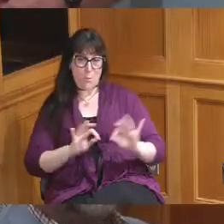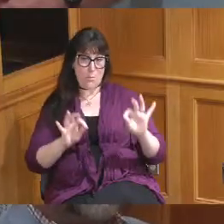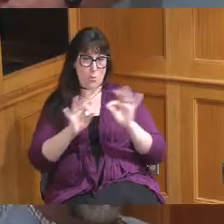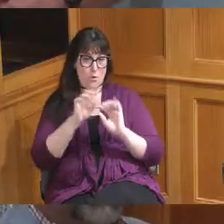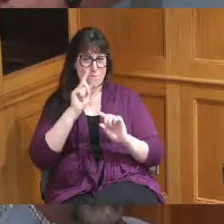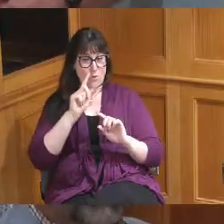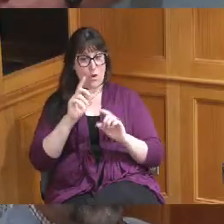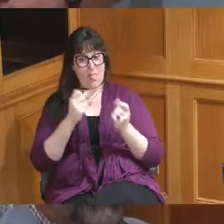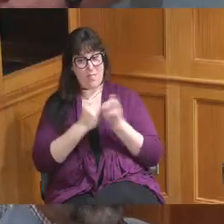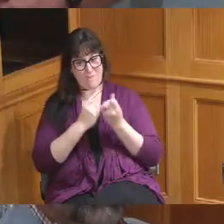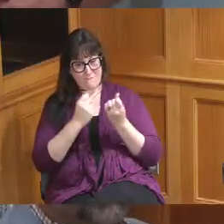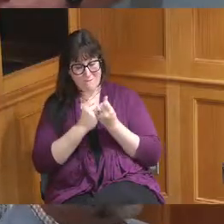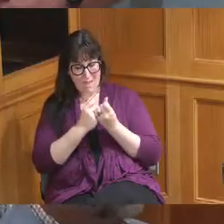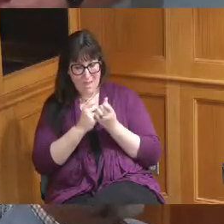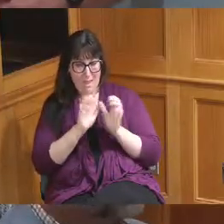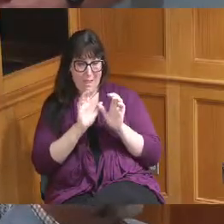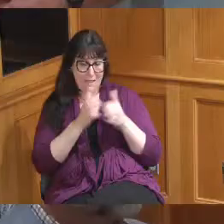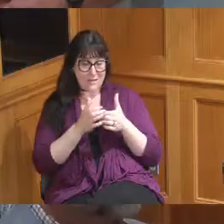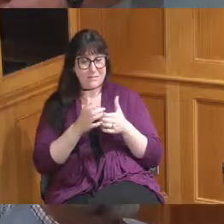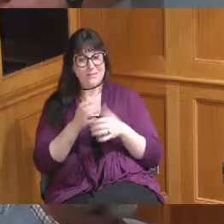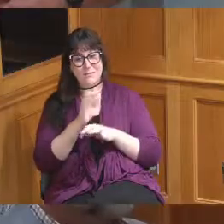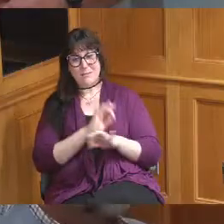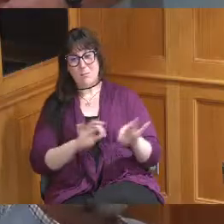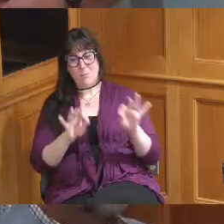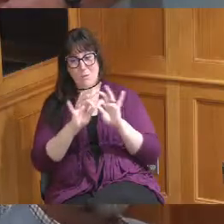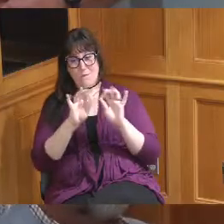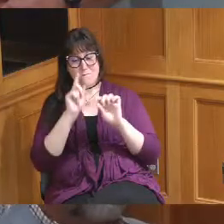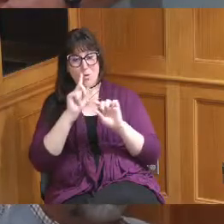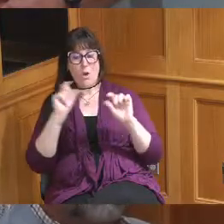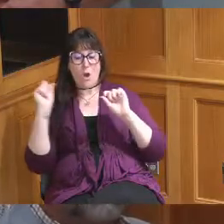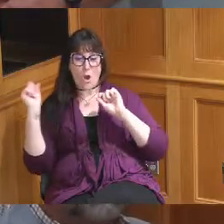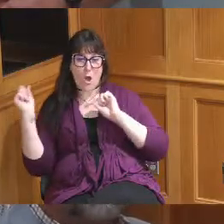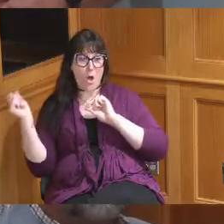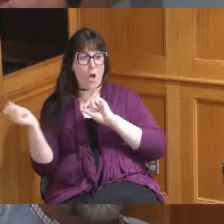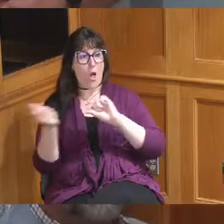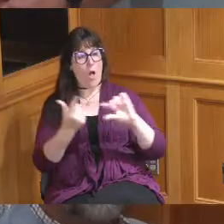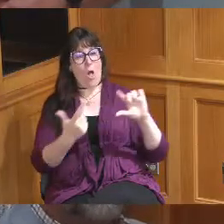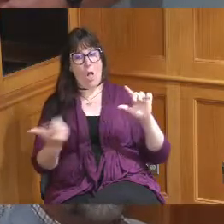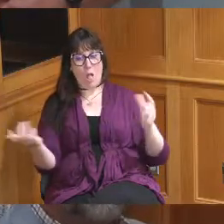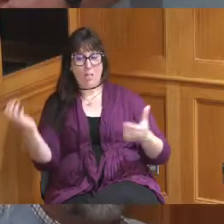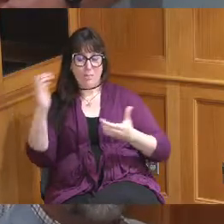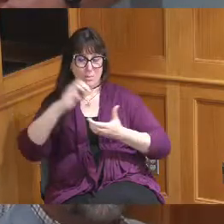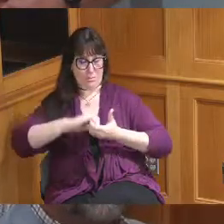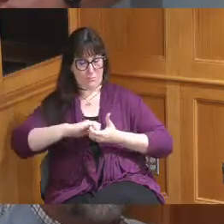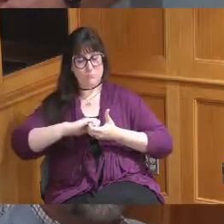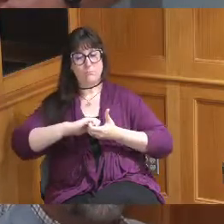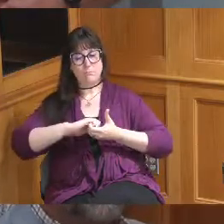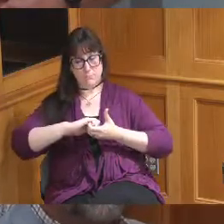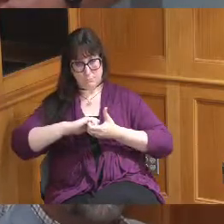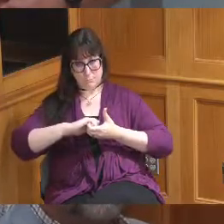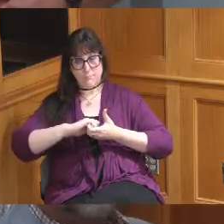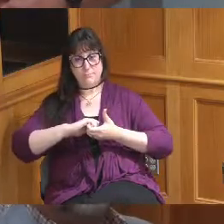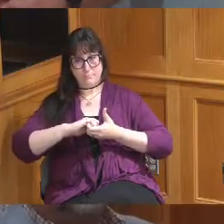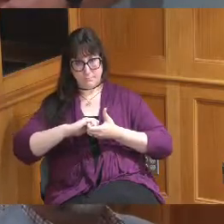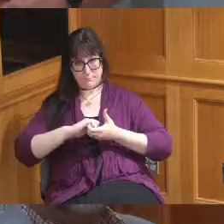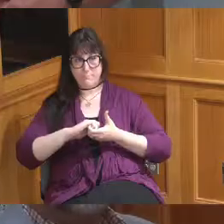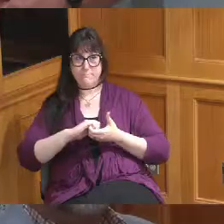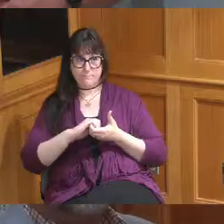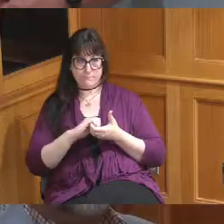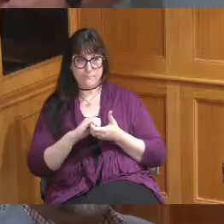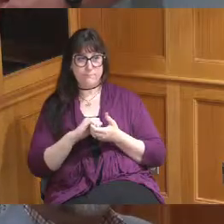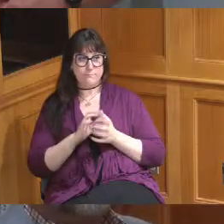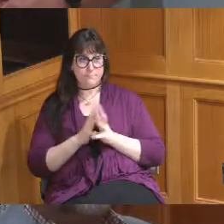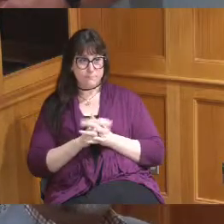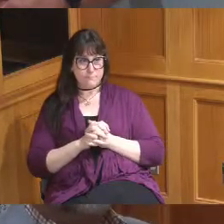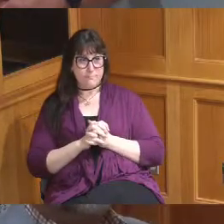the fans, and what's important for the elected body that's making those decisions. I can't say that I